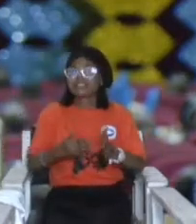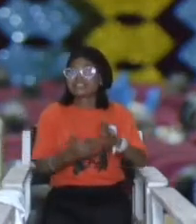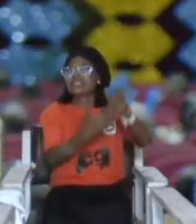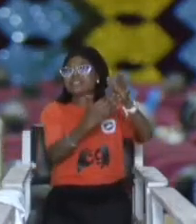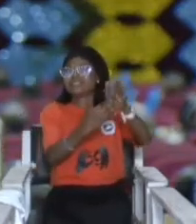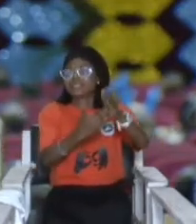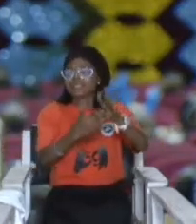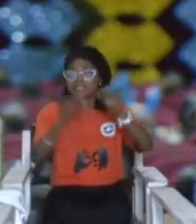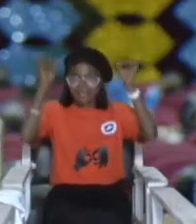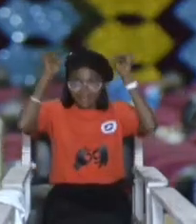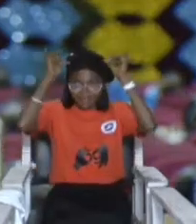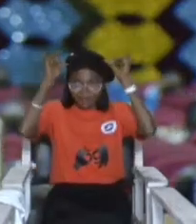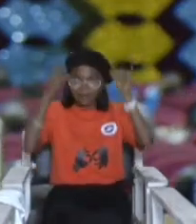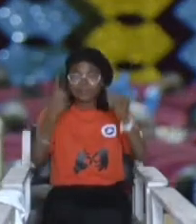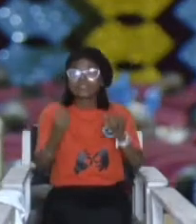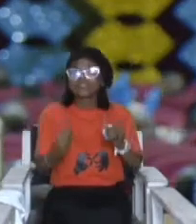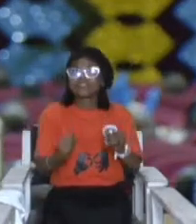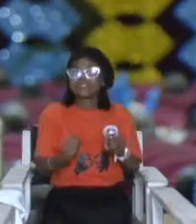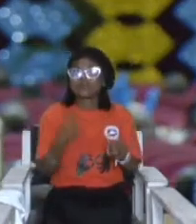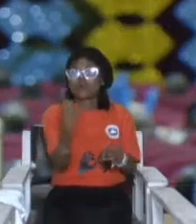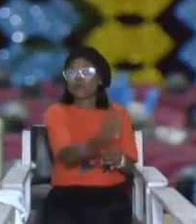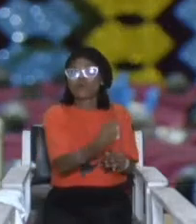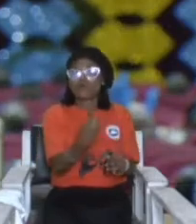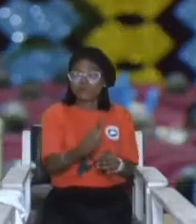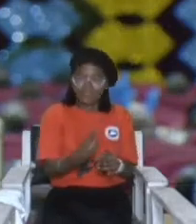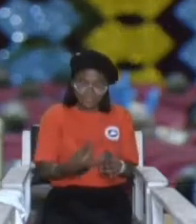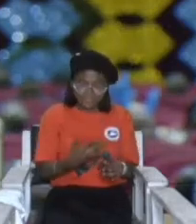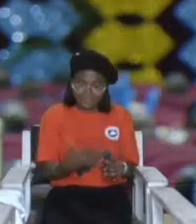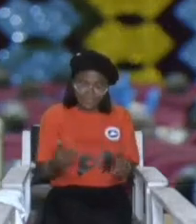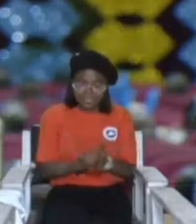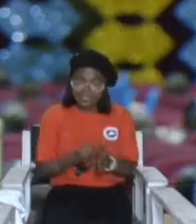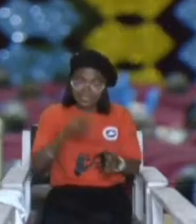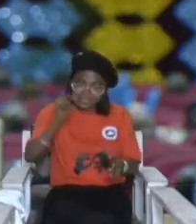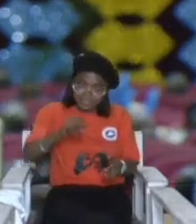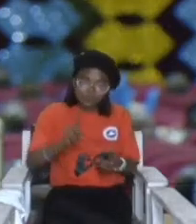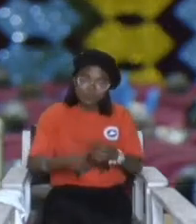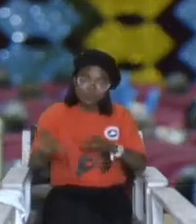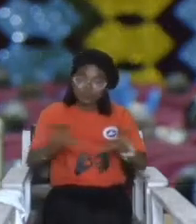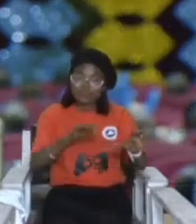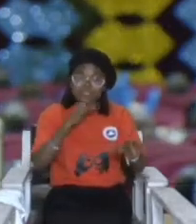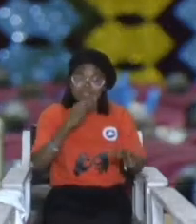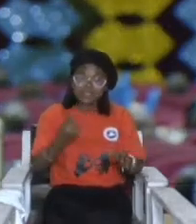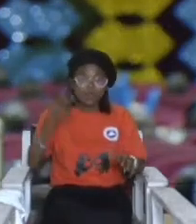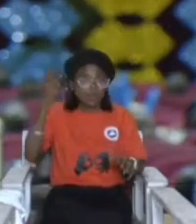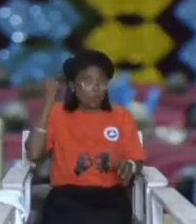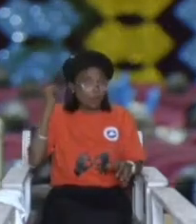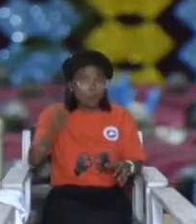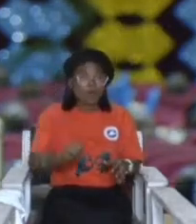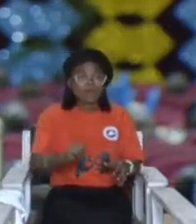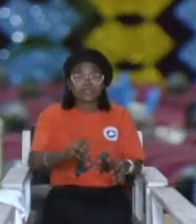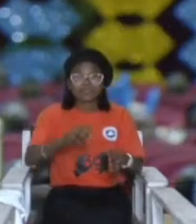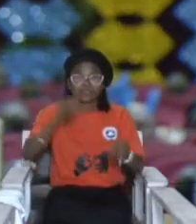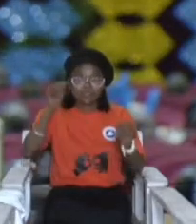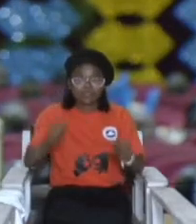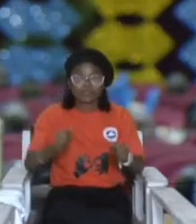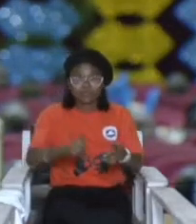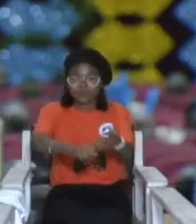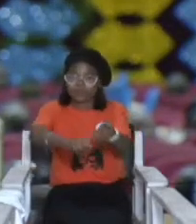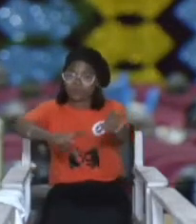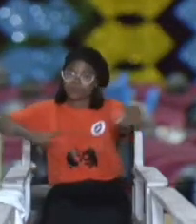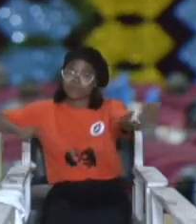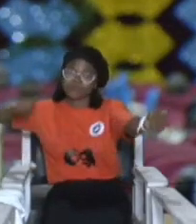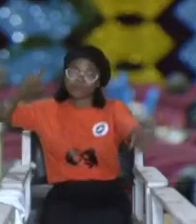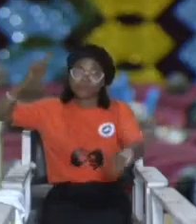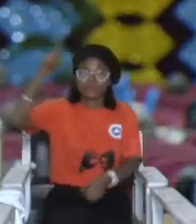the only thing he needed to do to control his cows was just to stretch forth his